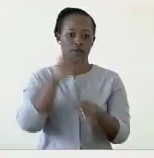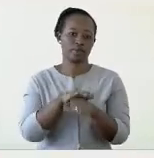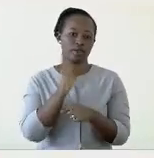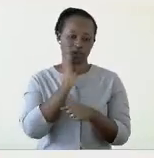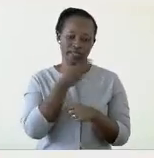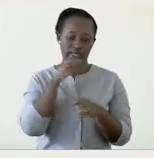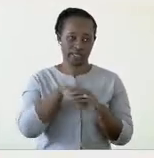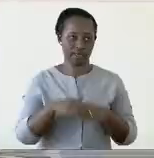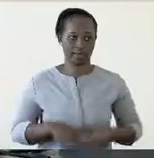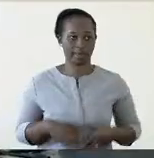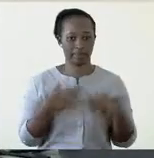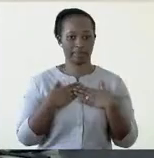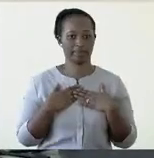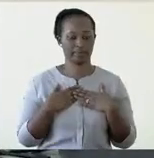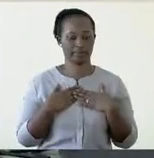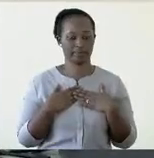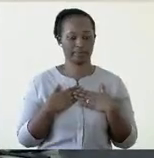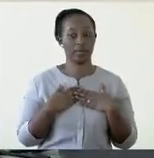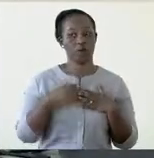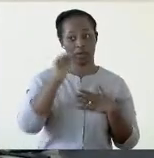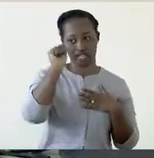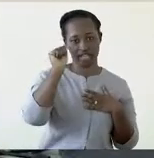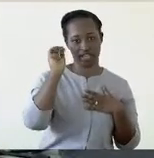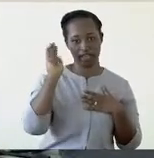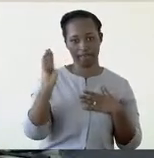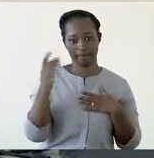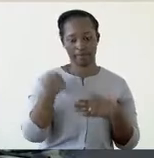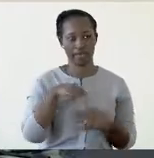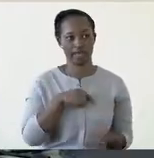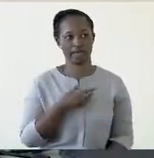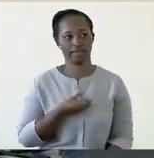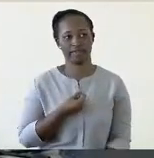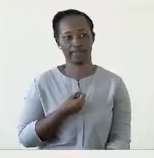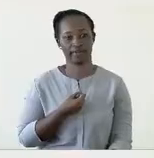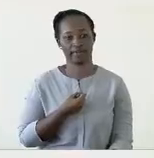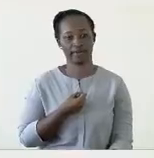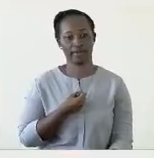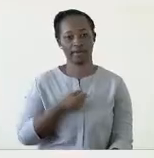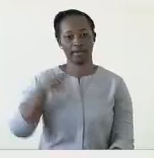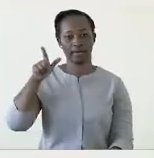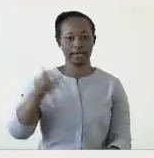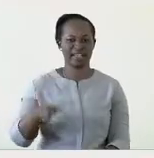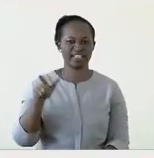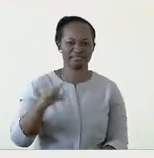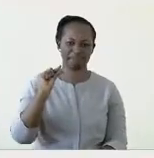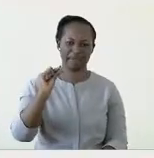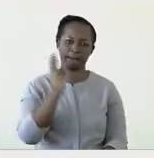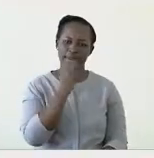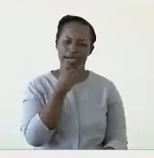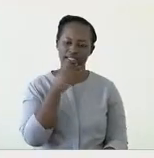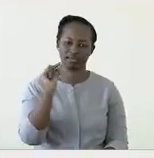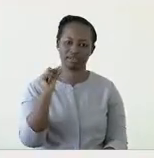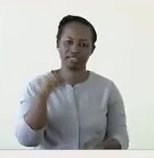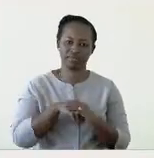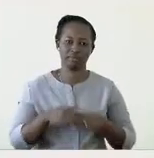in the body. That is A. On B, we have less amount of water, little amount of water